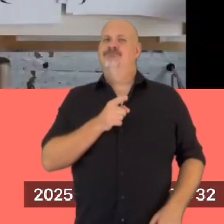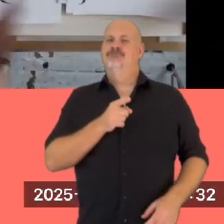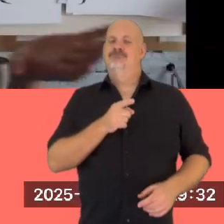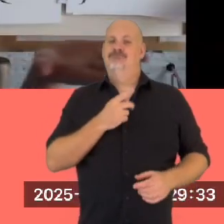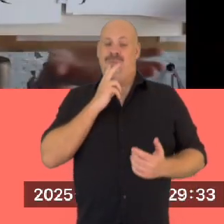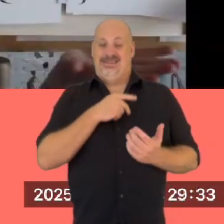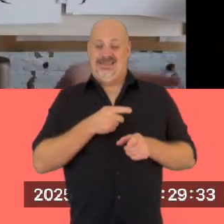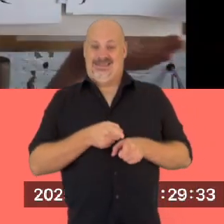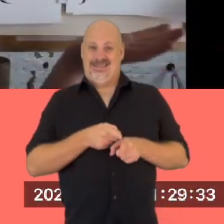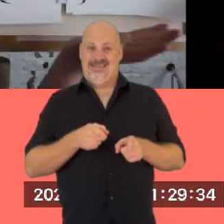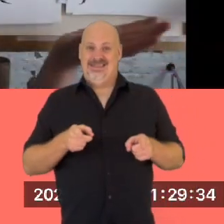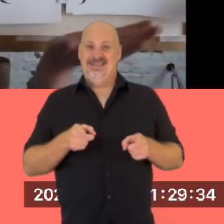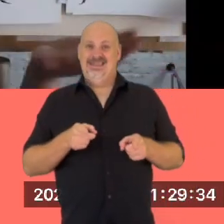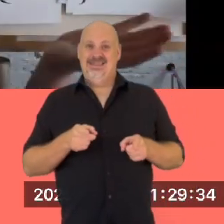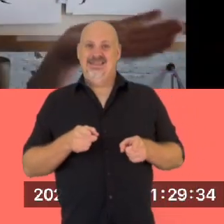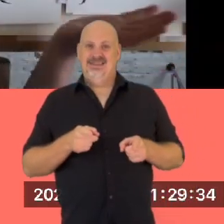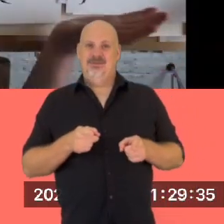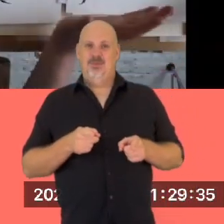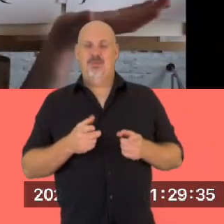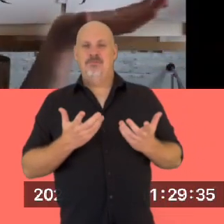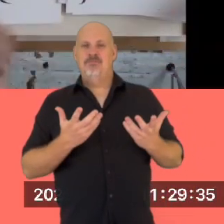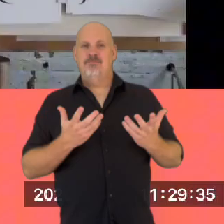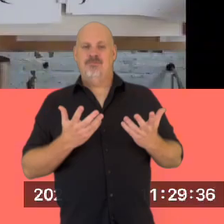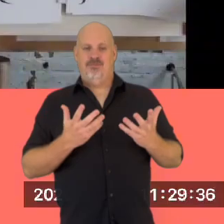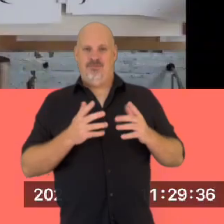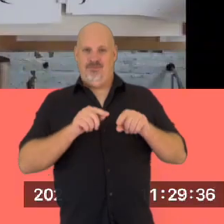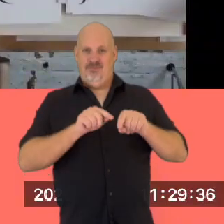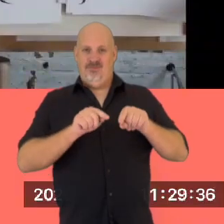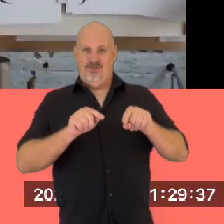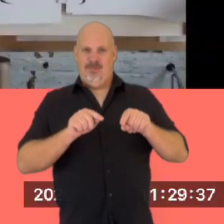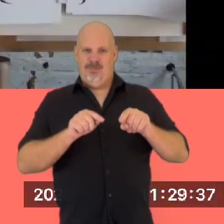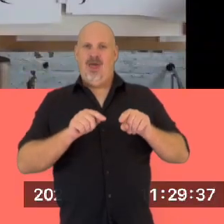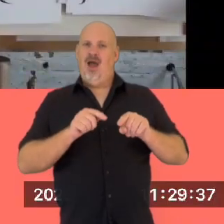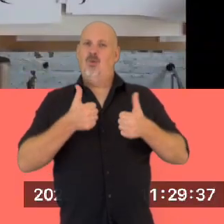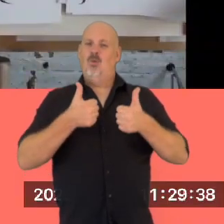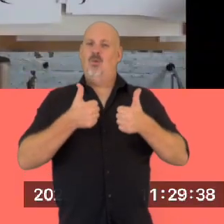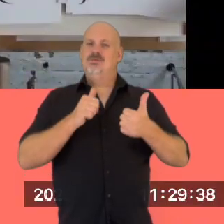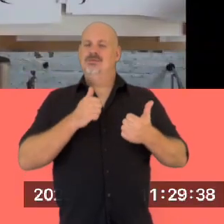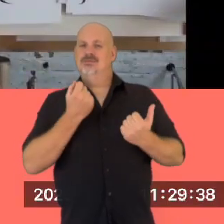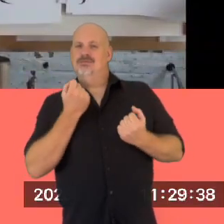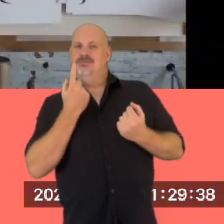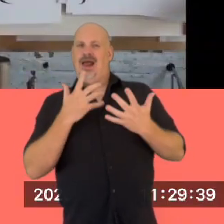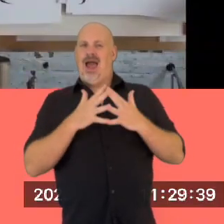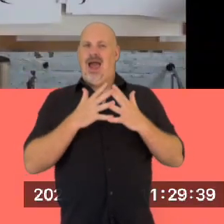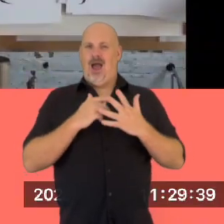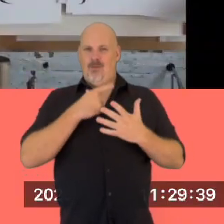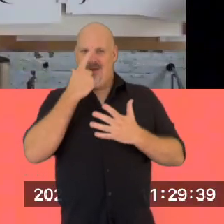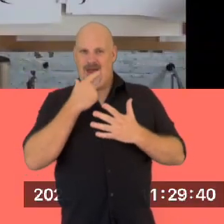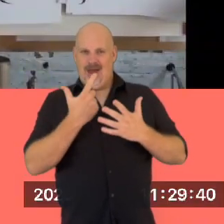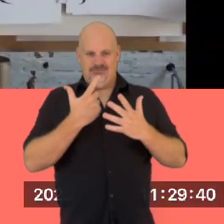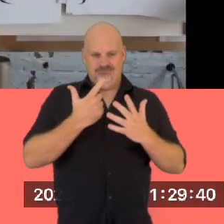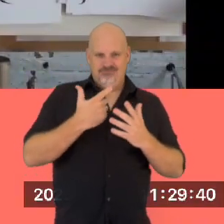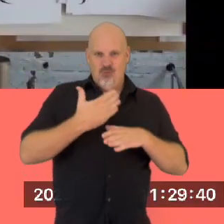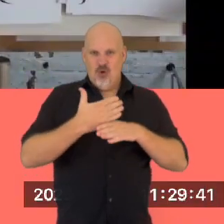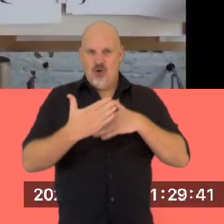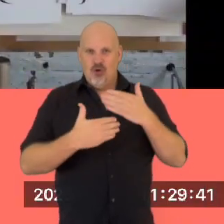got now, the ones which I have in front of me at least, are all the ones with ink. So the kind of good way to